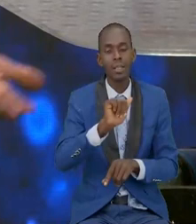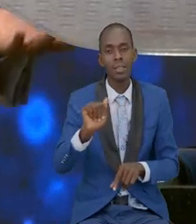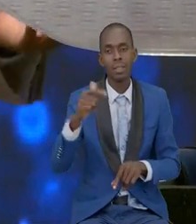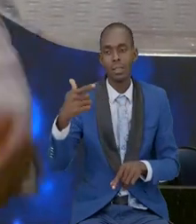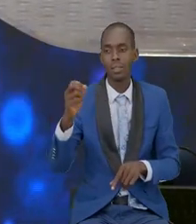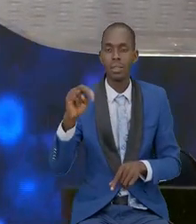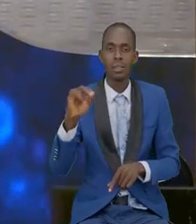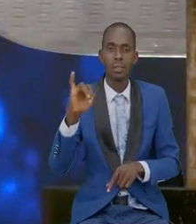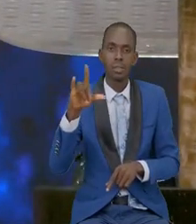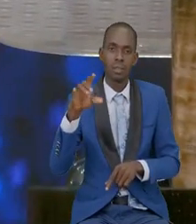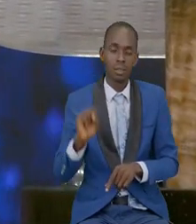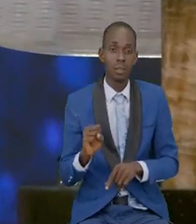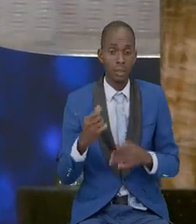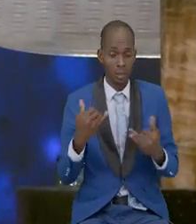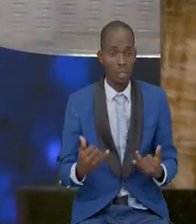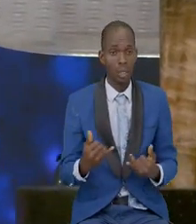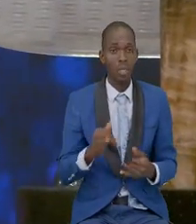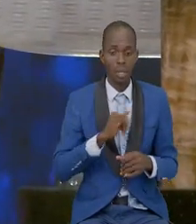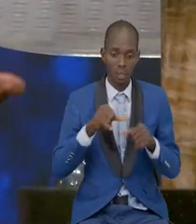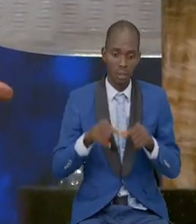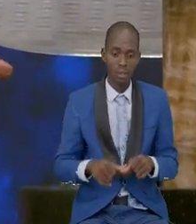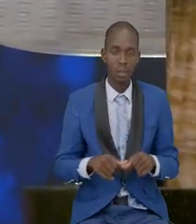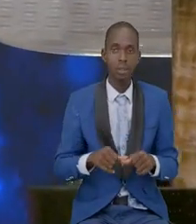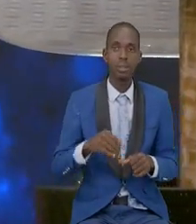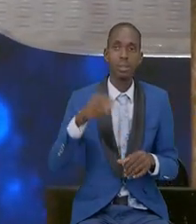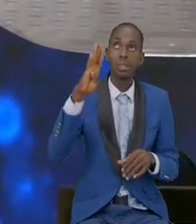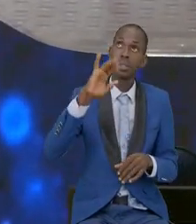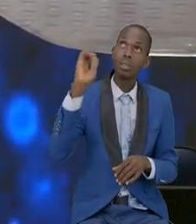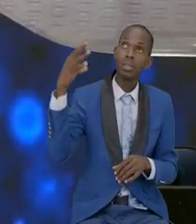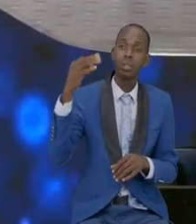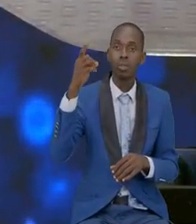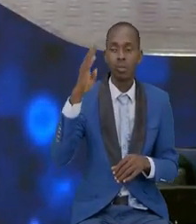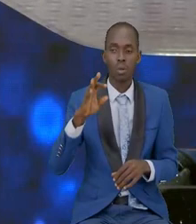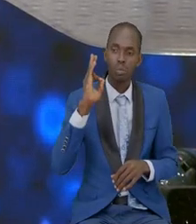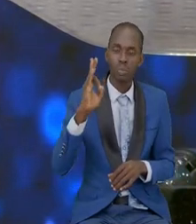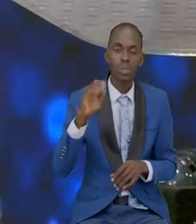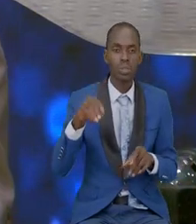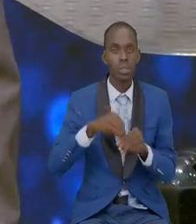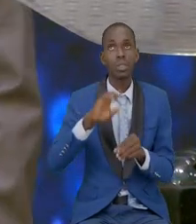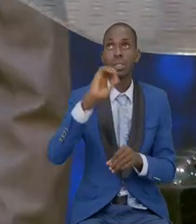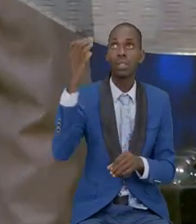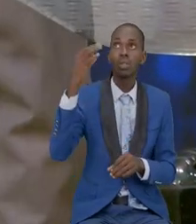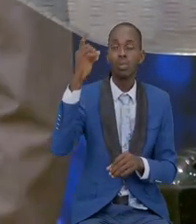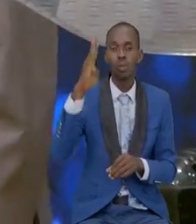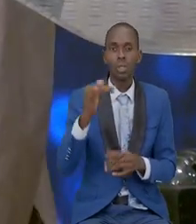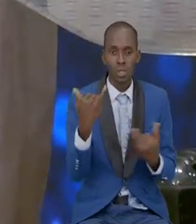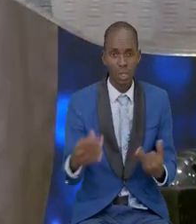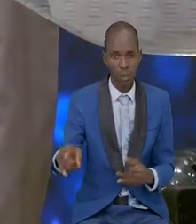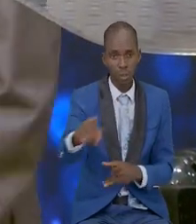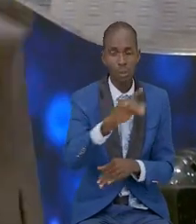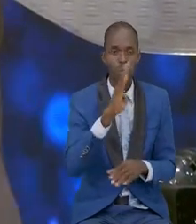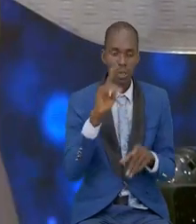I stay in the grace of God. I preach the grace of God. Be as I am. I forsook all